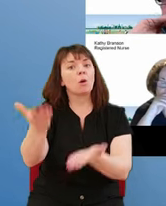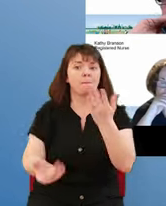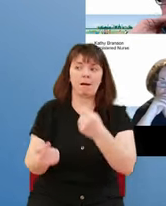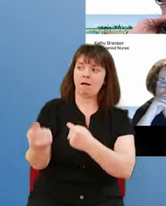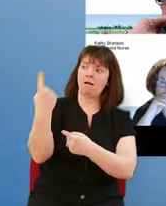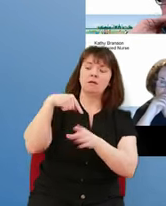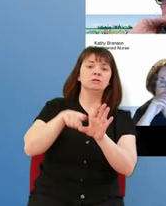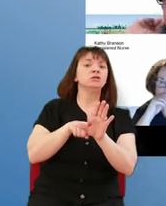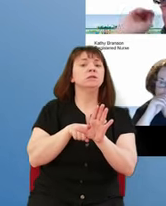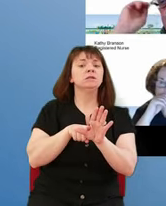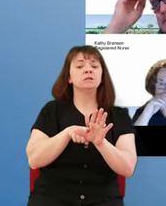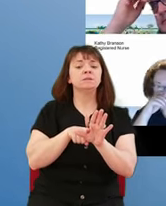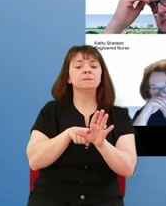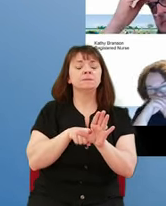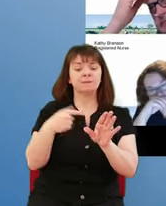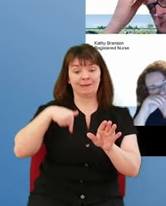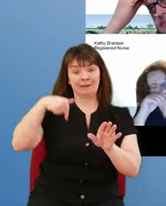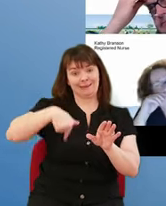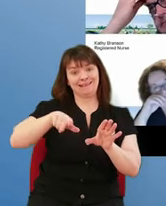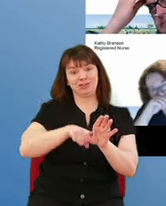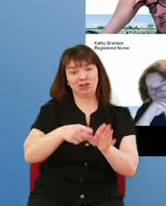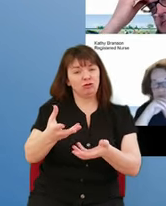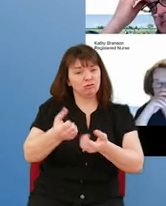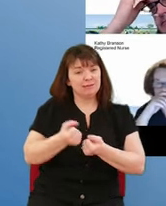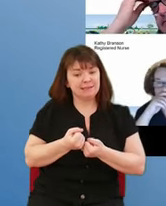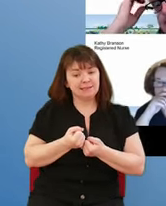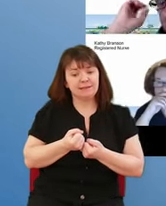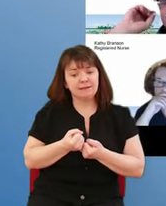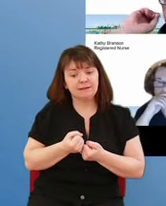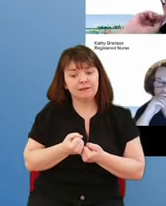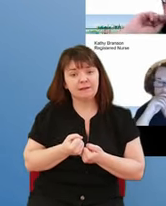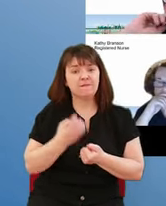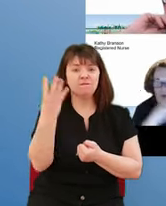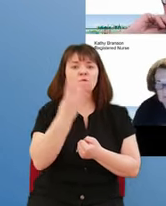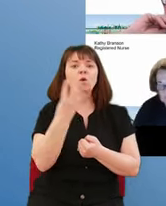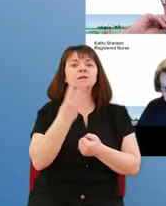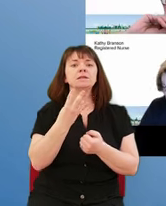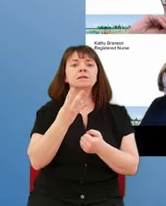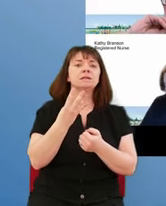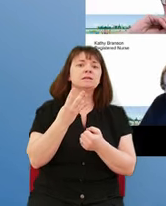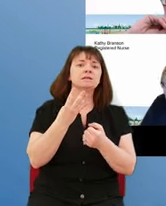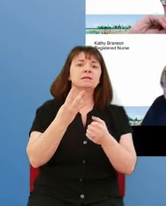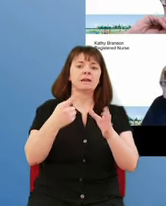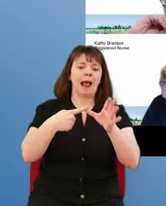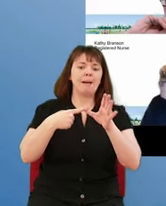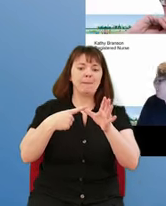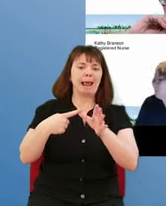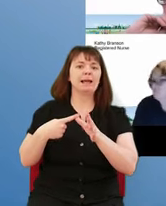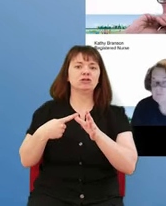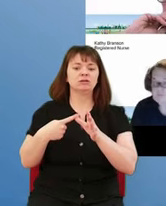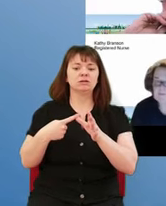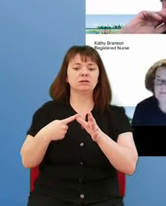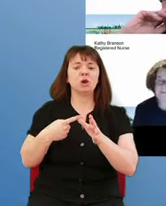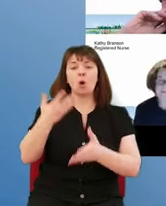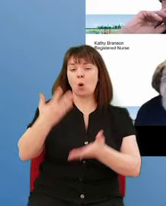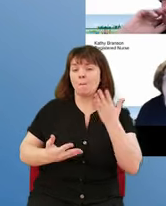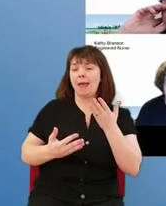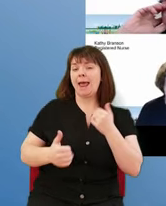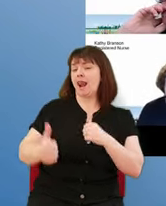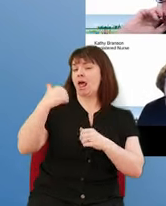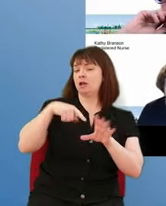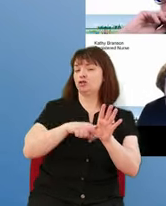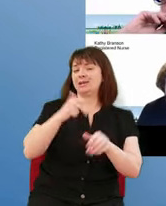applications compared to 8 applications in the previous year. Certainly, the improvements are